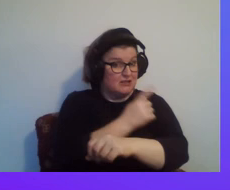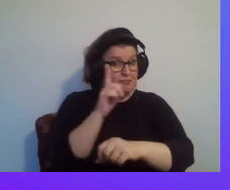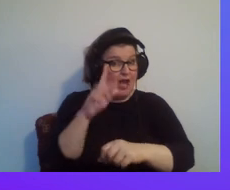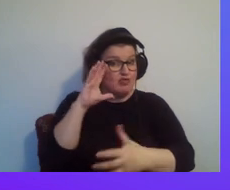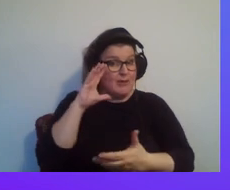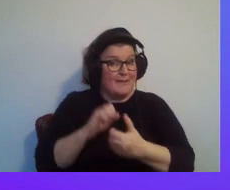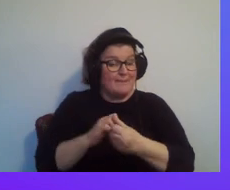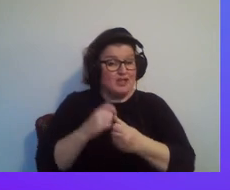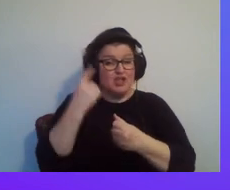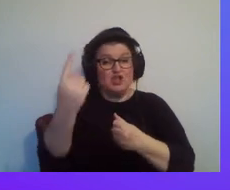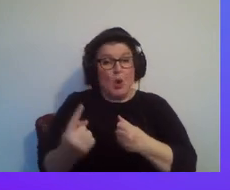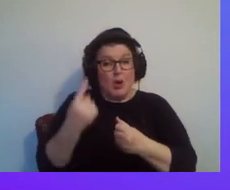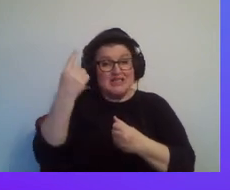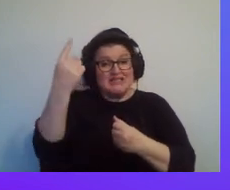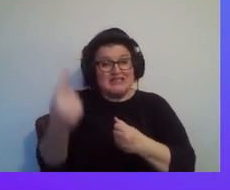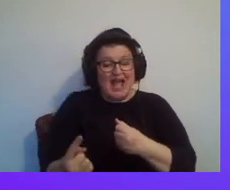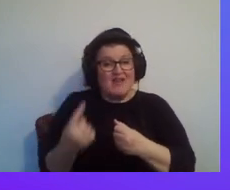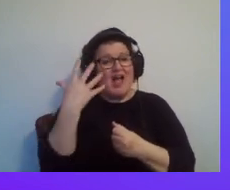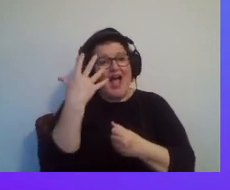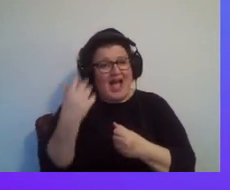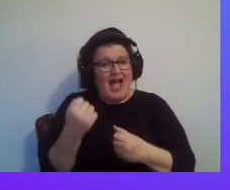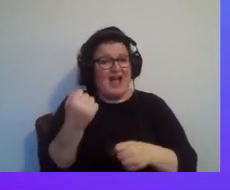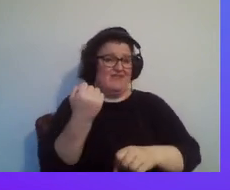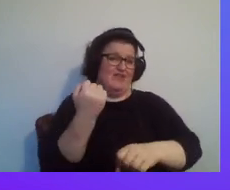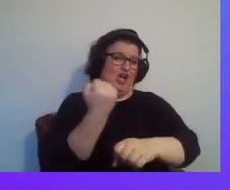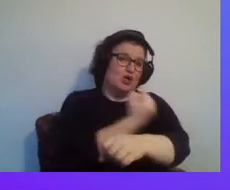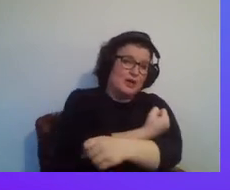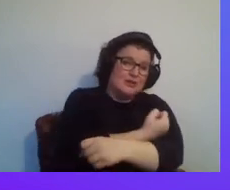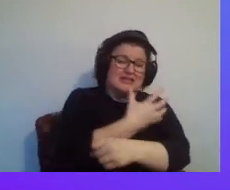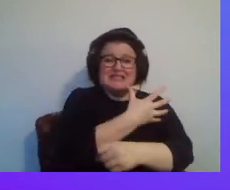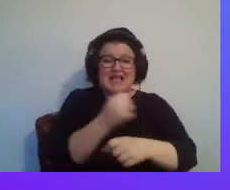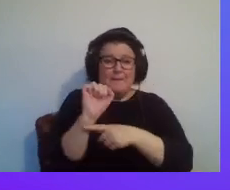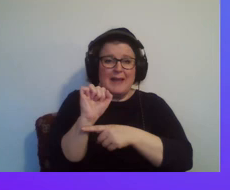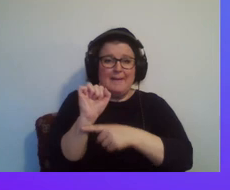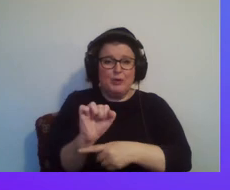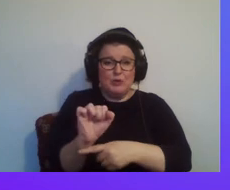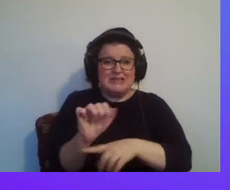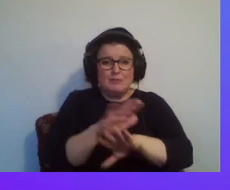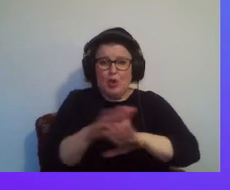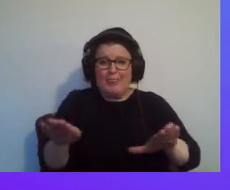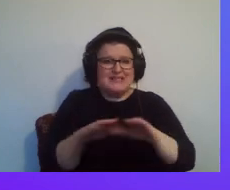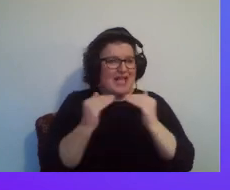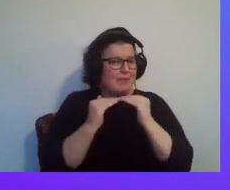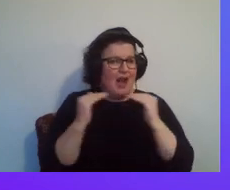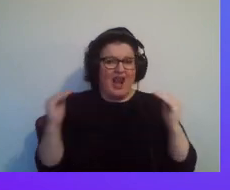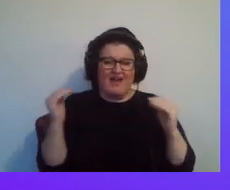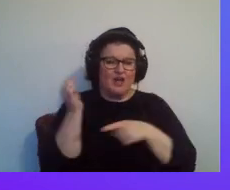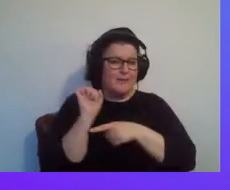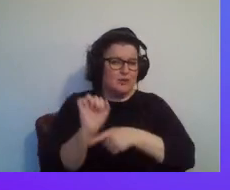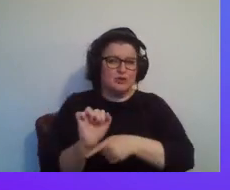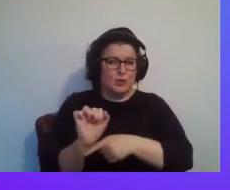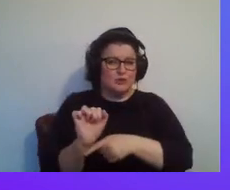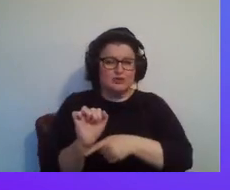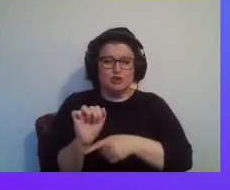disease itself will confer you some immunity, but not the same level of immunity as far as we know at the